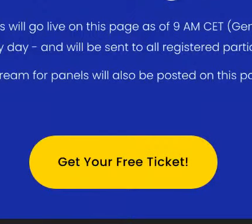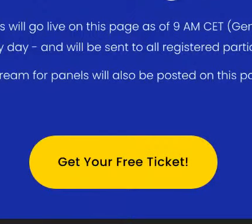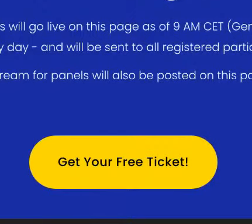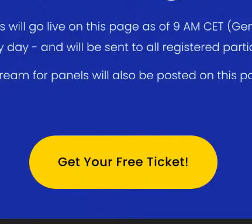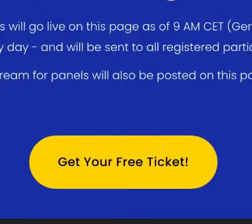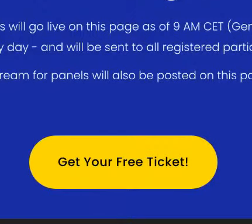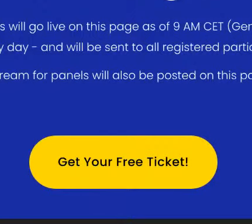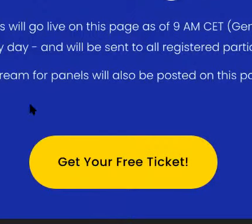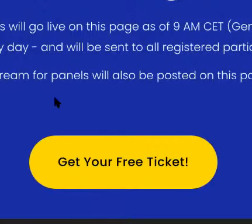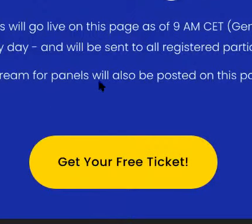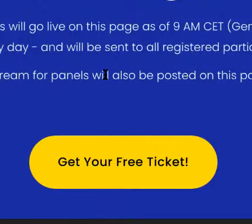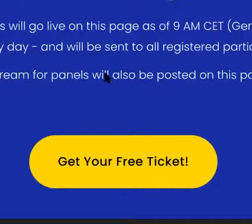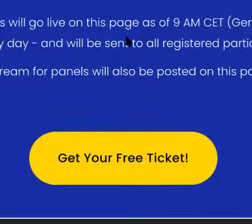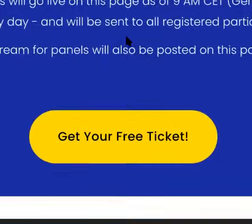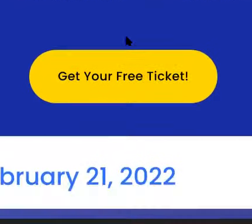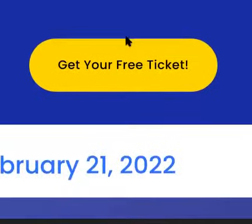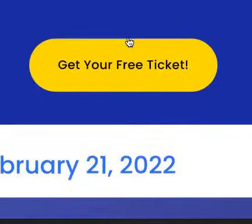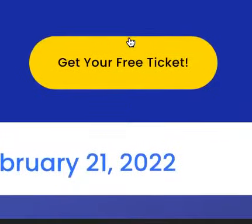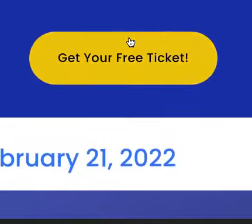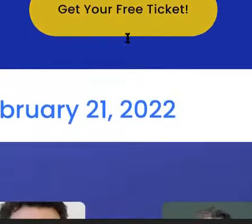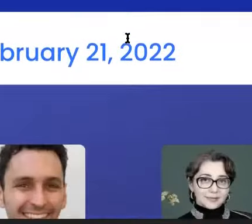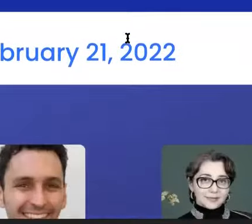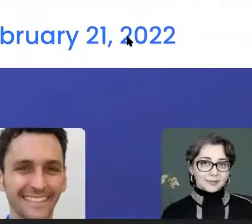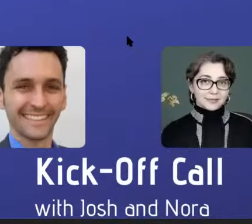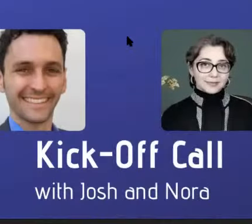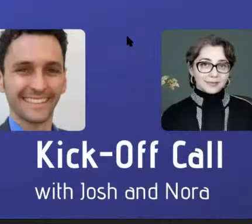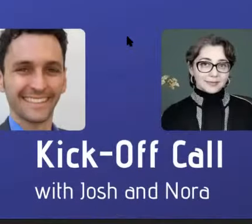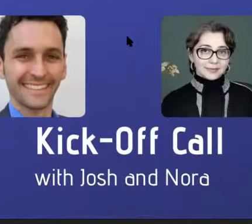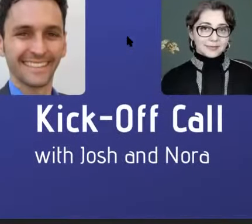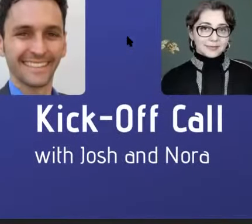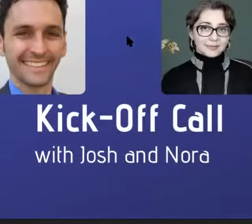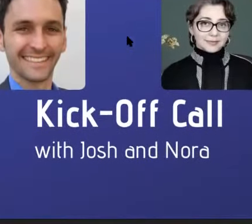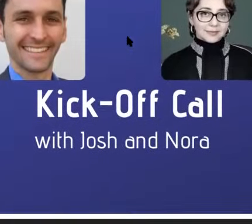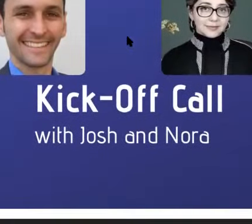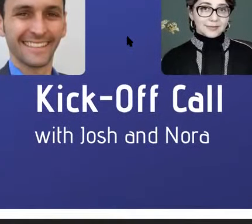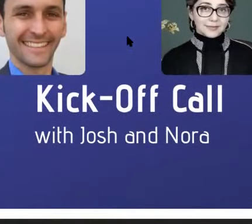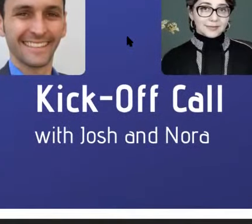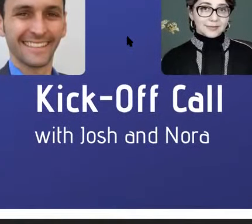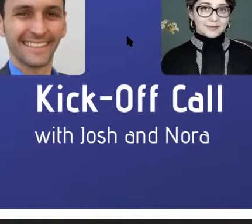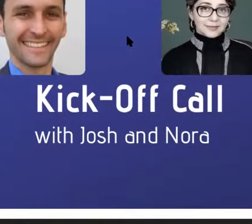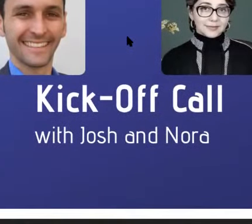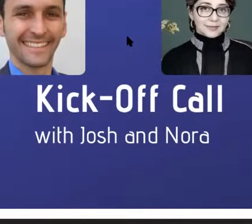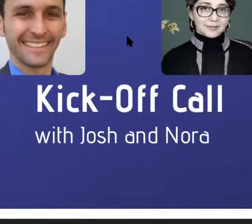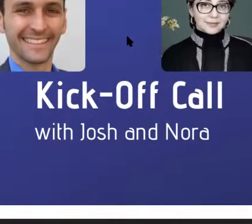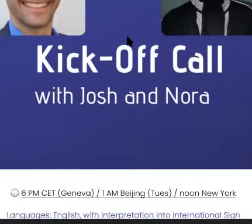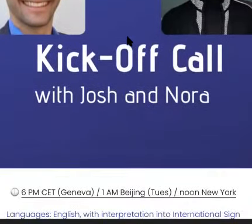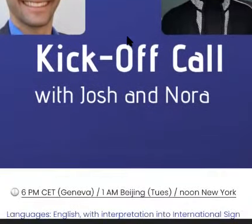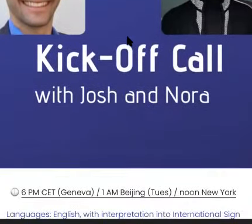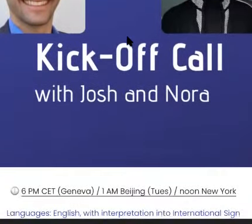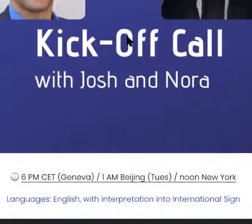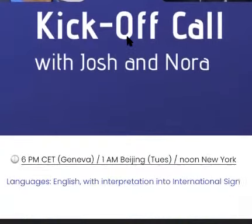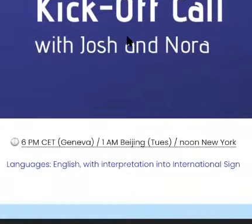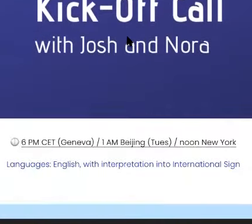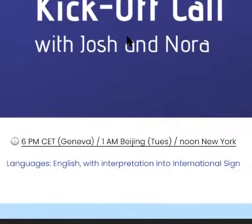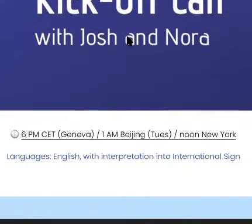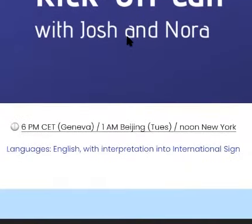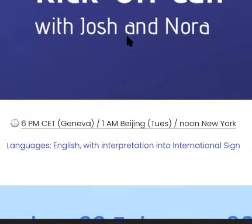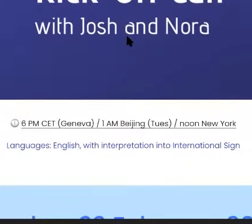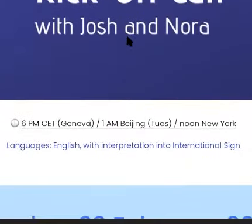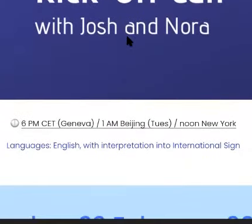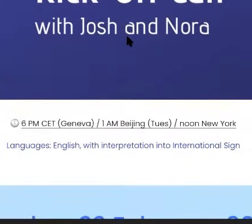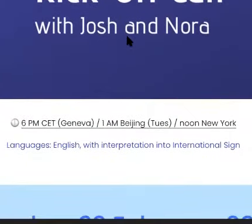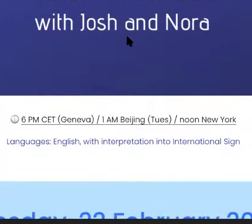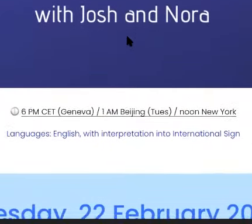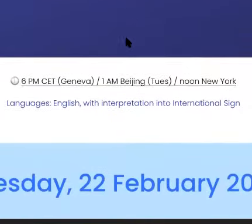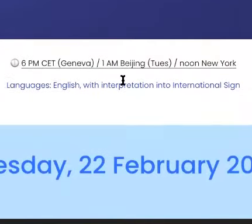about that too. So here's the schedule page. As you can see right now, we are at the kickoff call. Thank